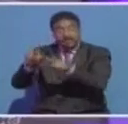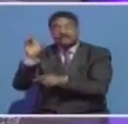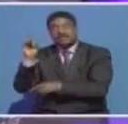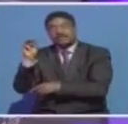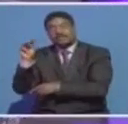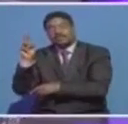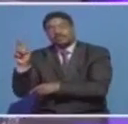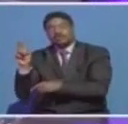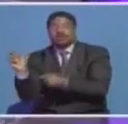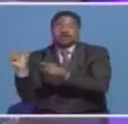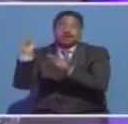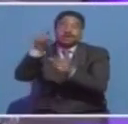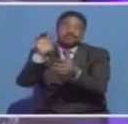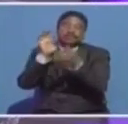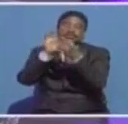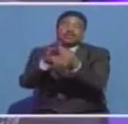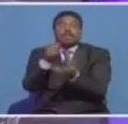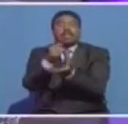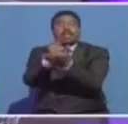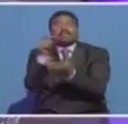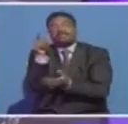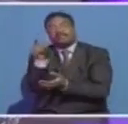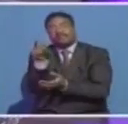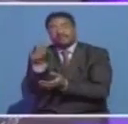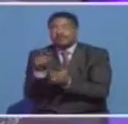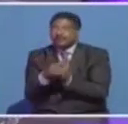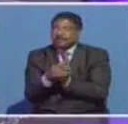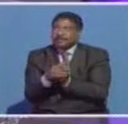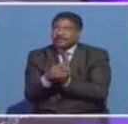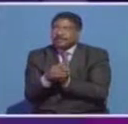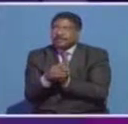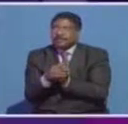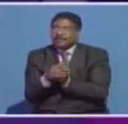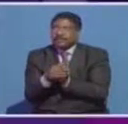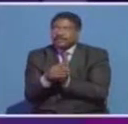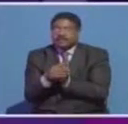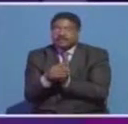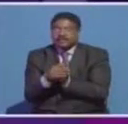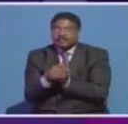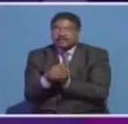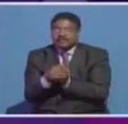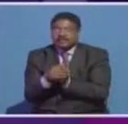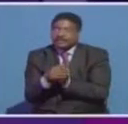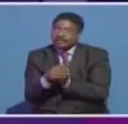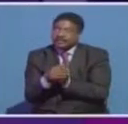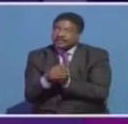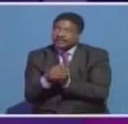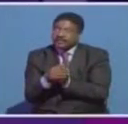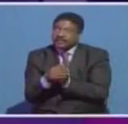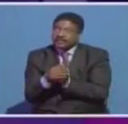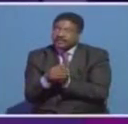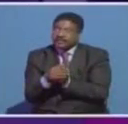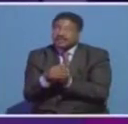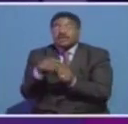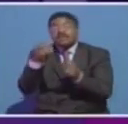who needs to do what to help. I was going to ask you this question. You are inundated, bombarded with